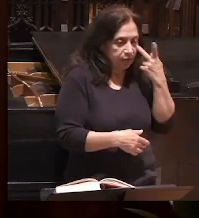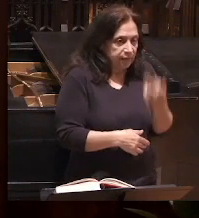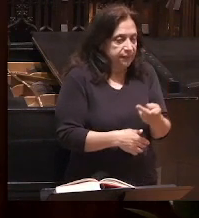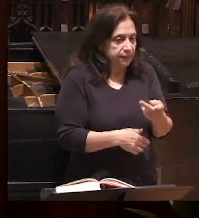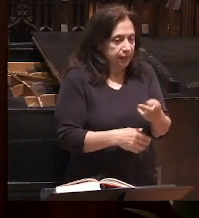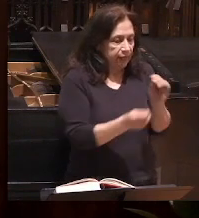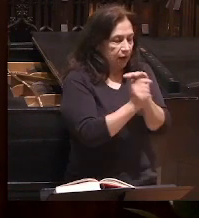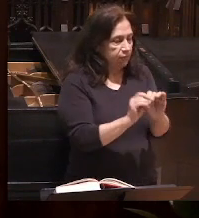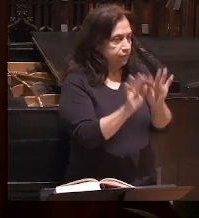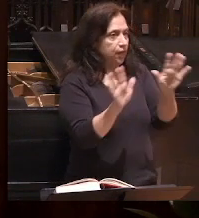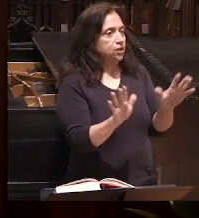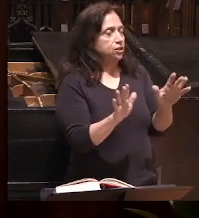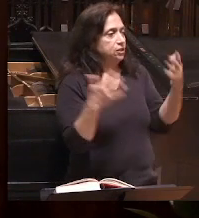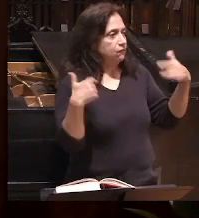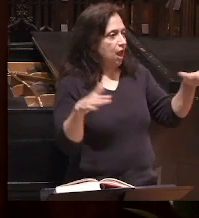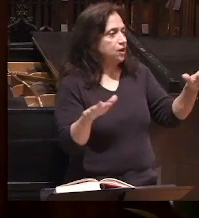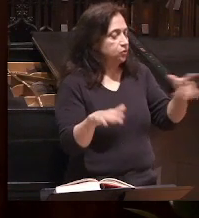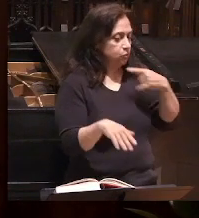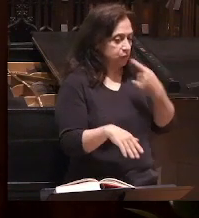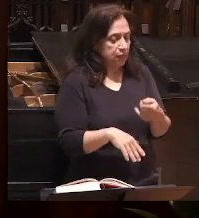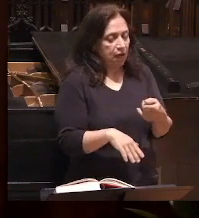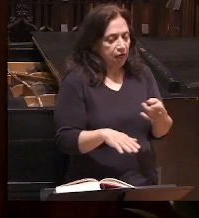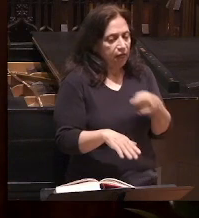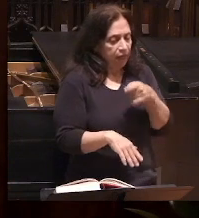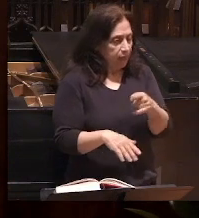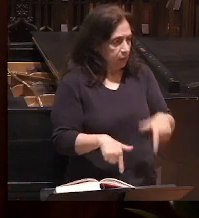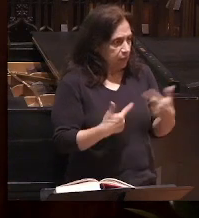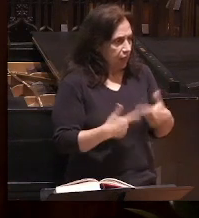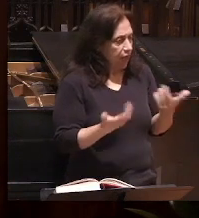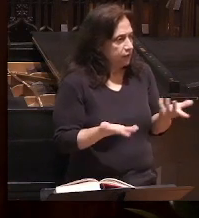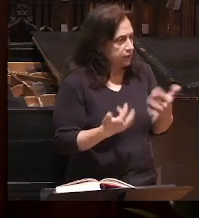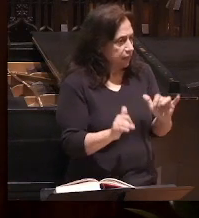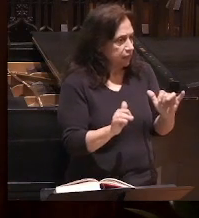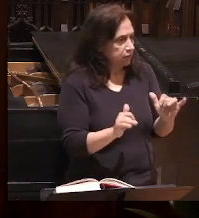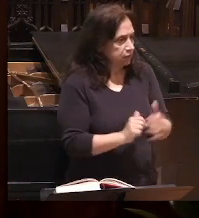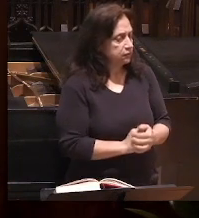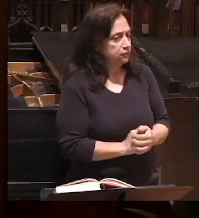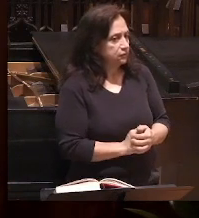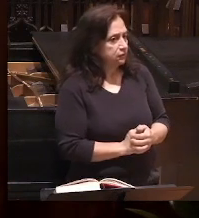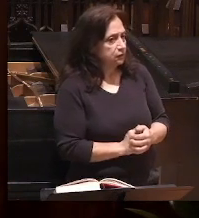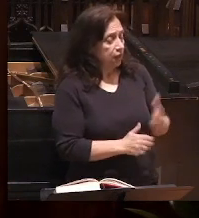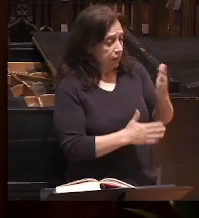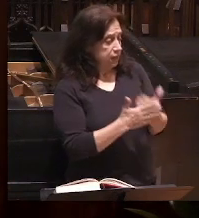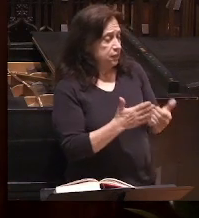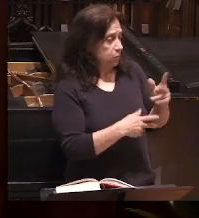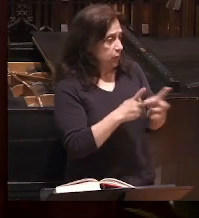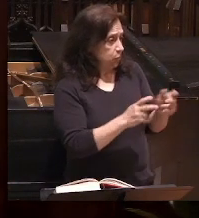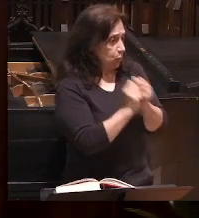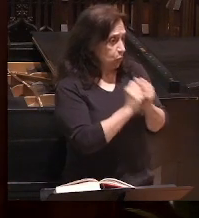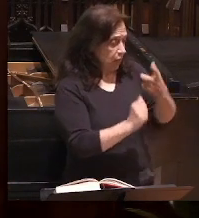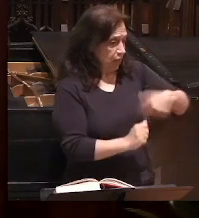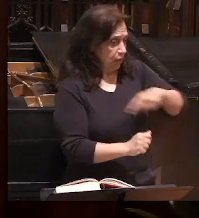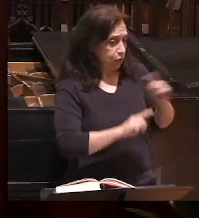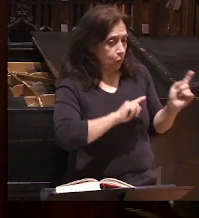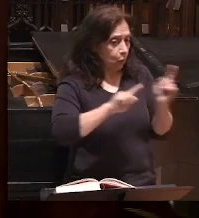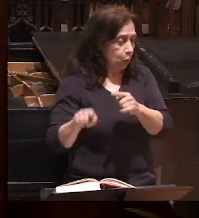a vision of angels who said that he was alive. Some of those who were with us went to